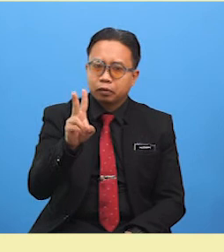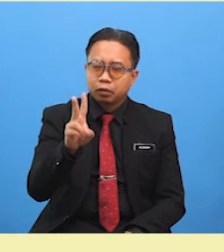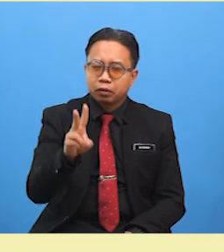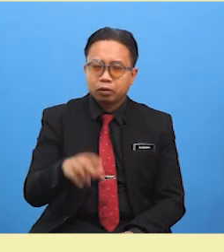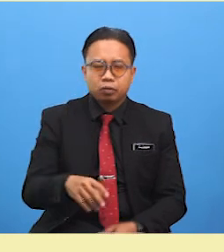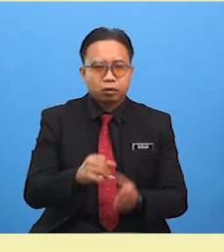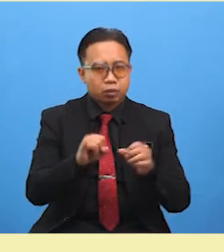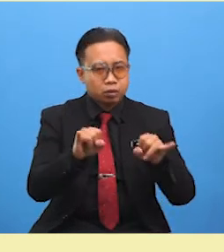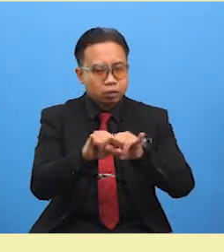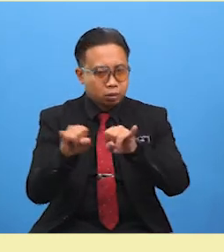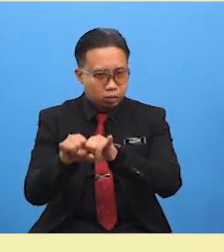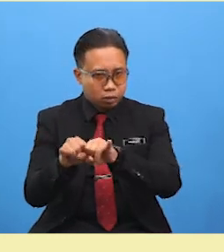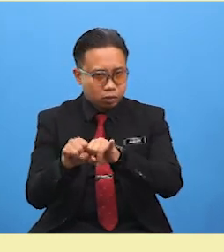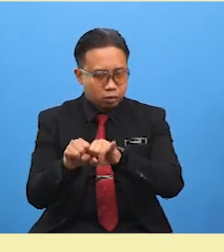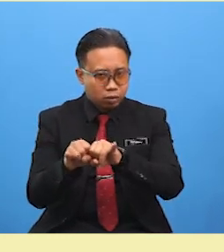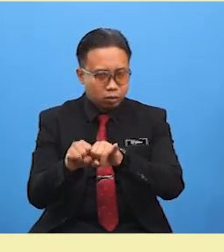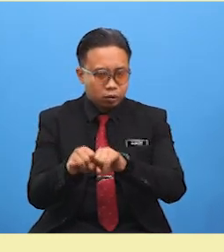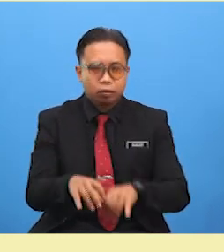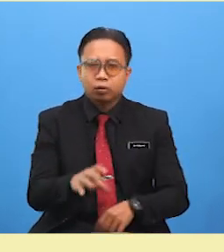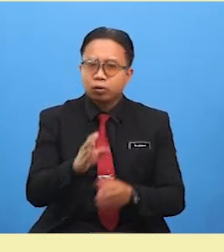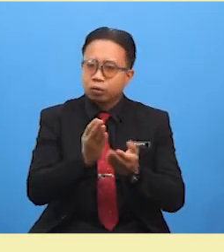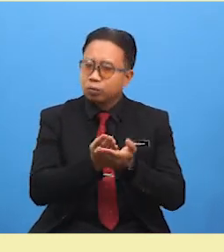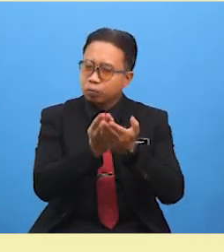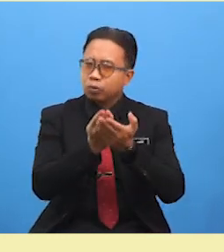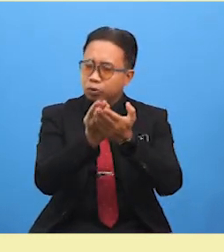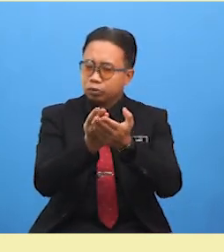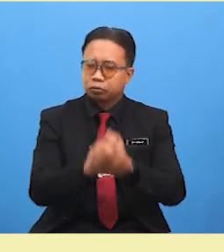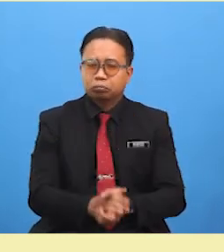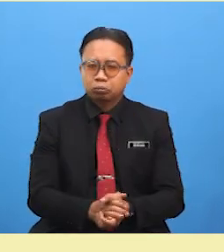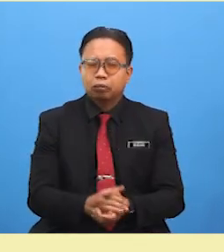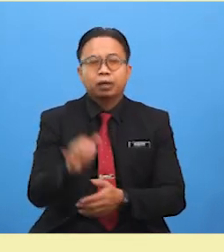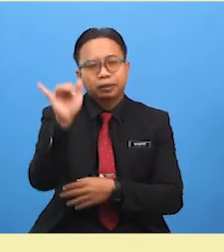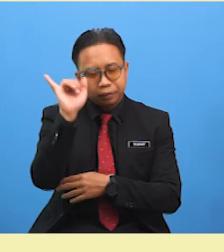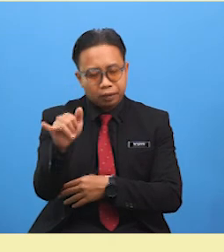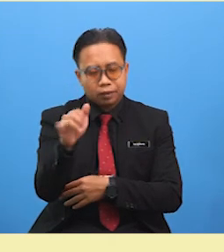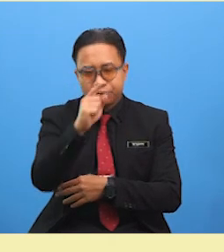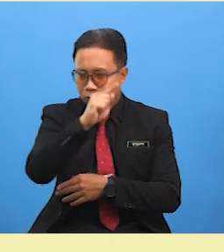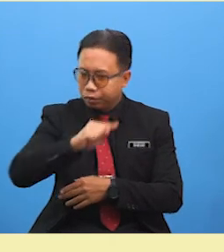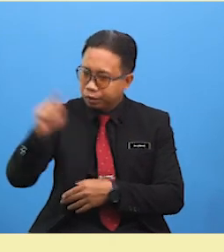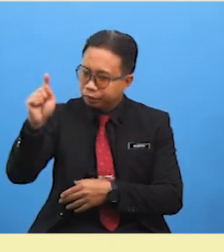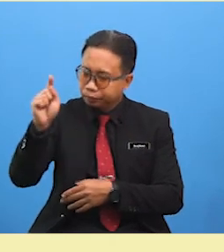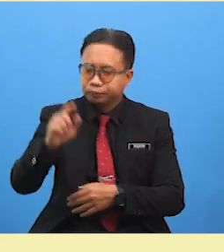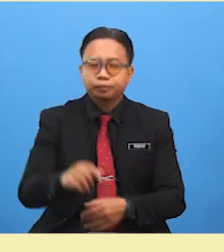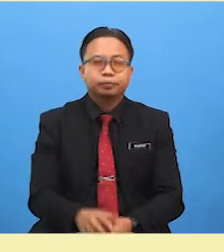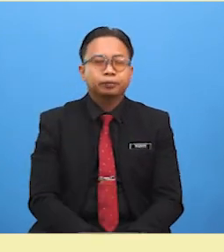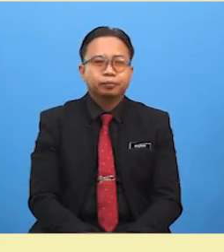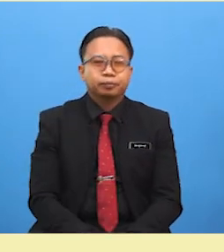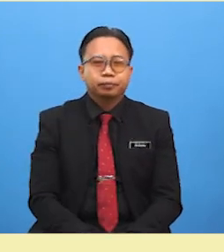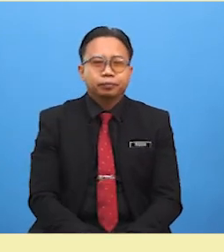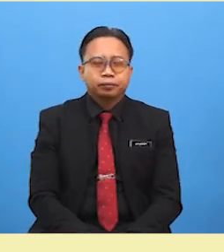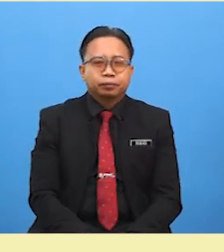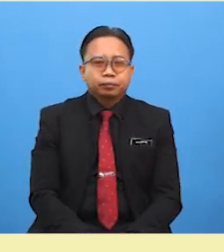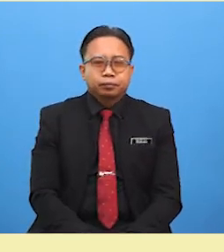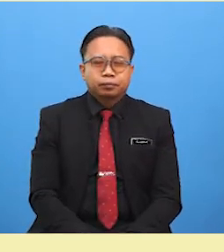kind of boat. Are gondolas boats? Yes, this is a right statement. So what you can do